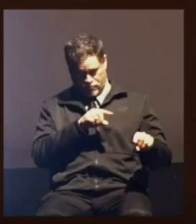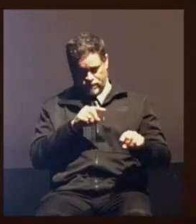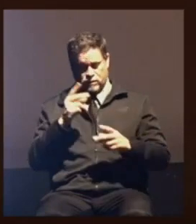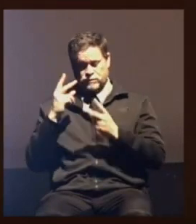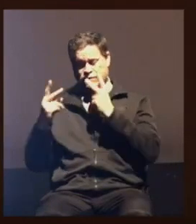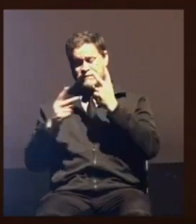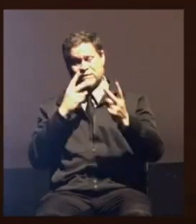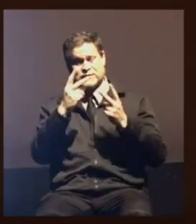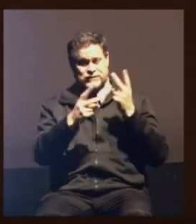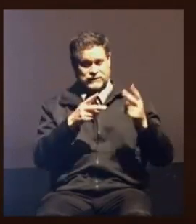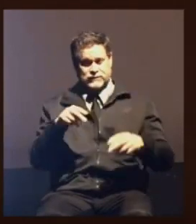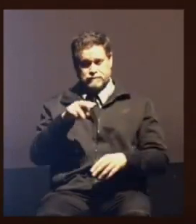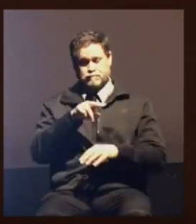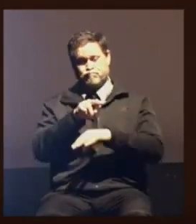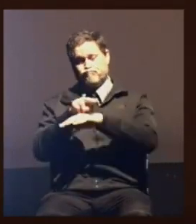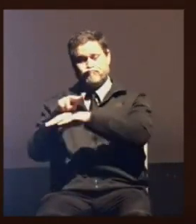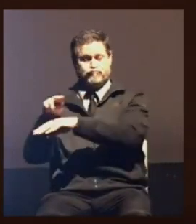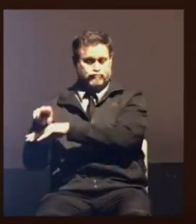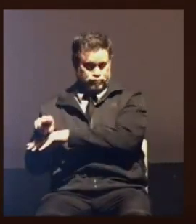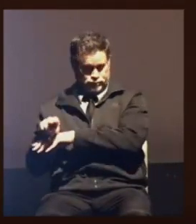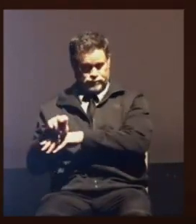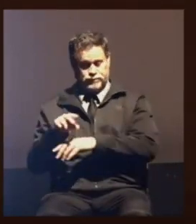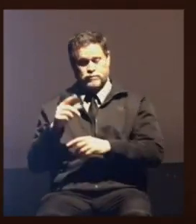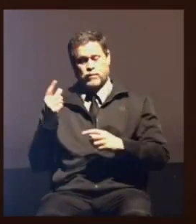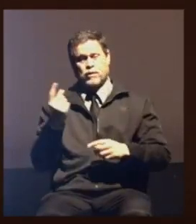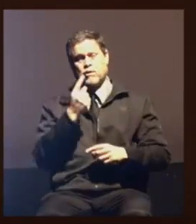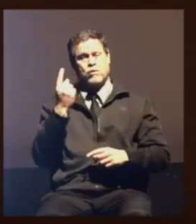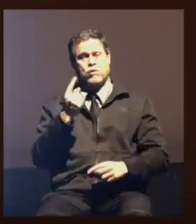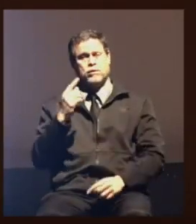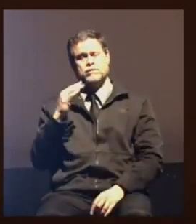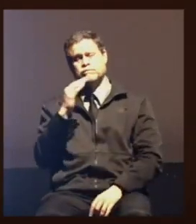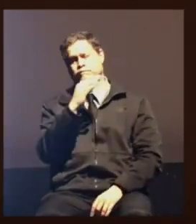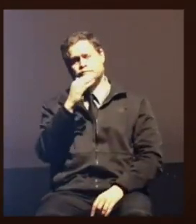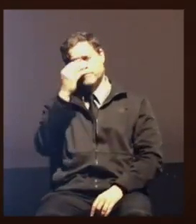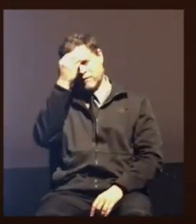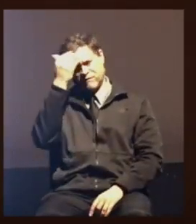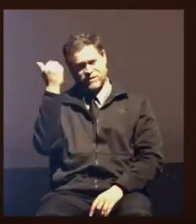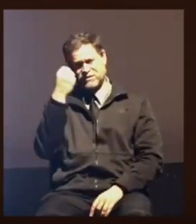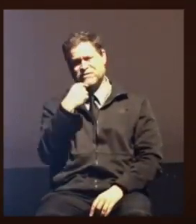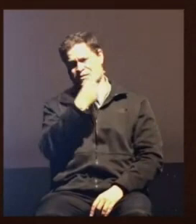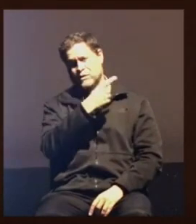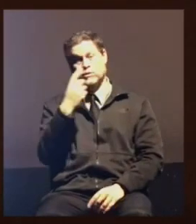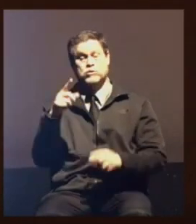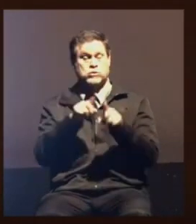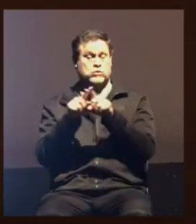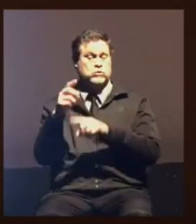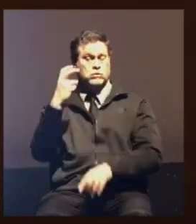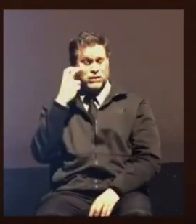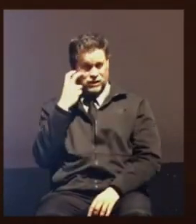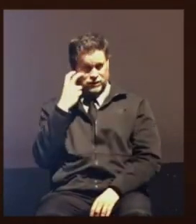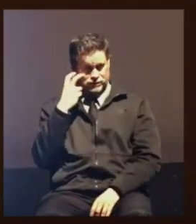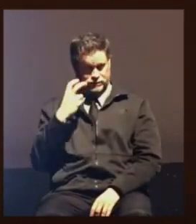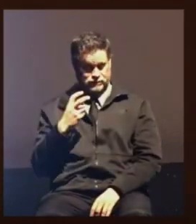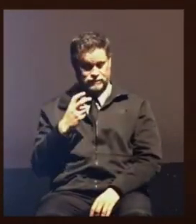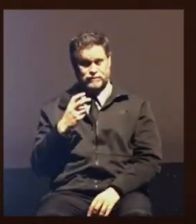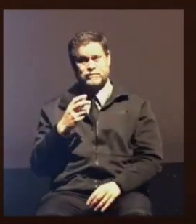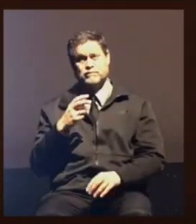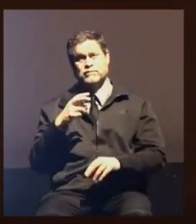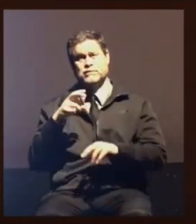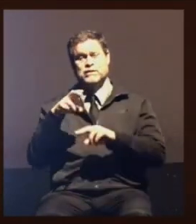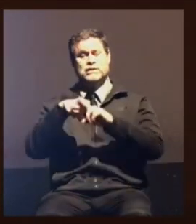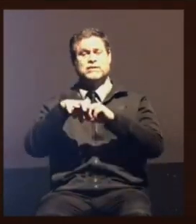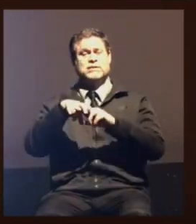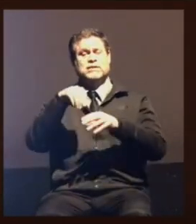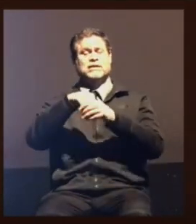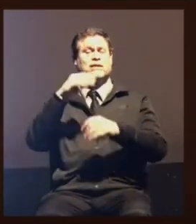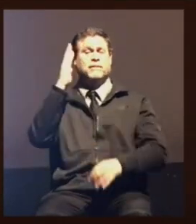around to see him, he'd always, and I forgot to tell you, he was also blind. He'd sit up in